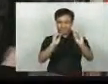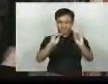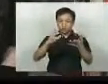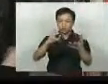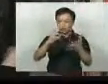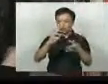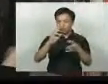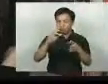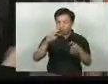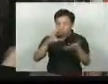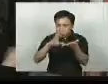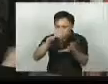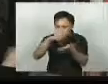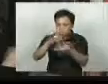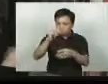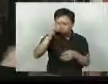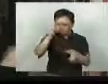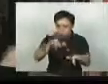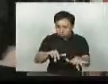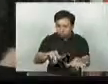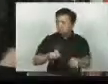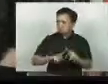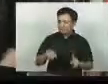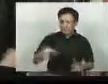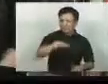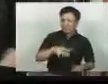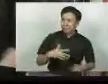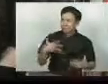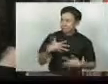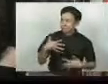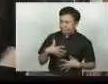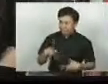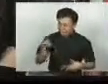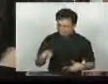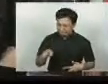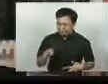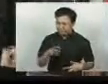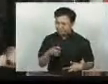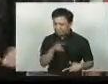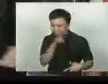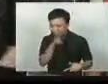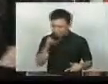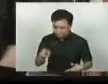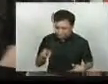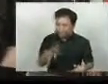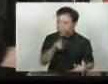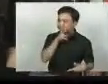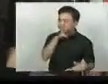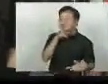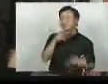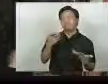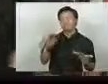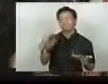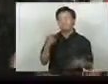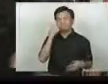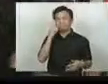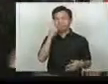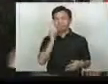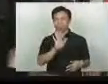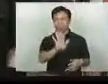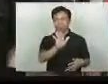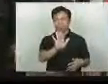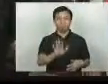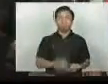they were so afraid that they might push the wrong button and something will go wrong